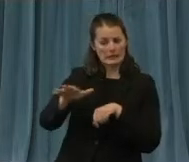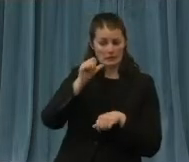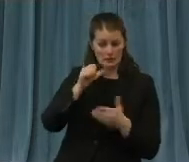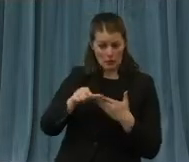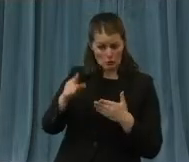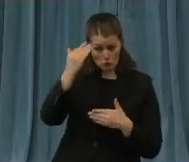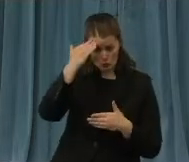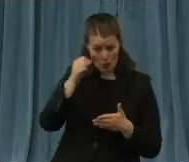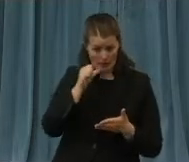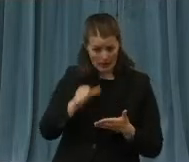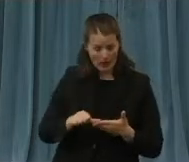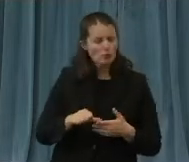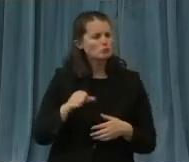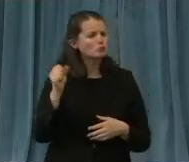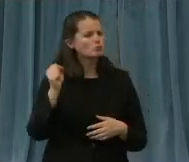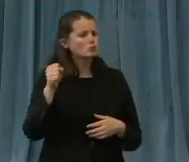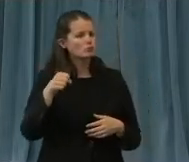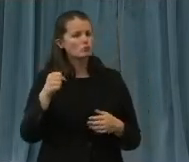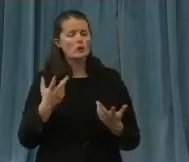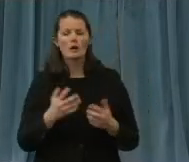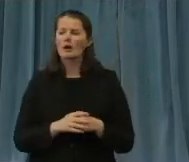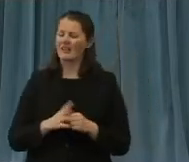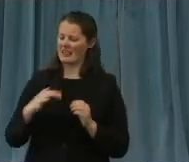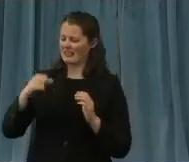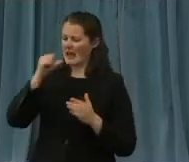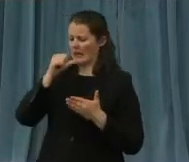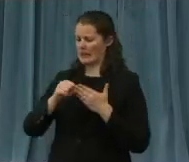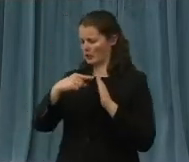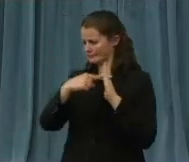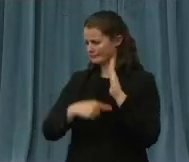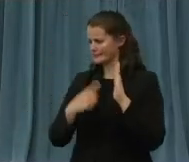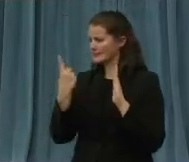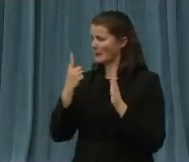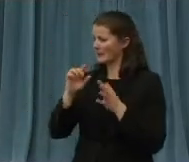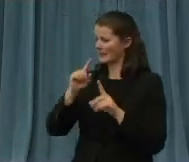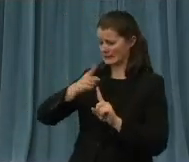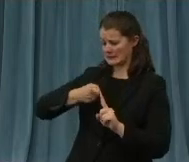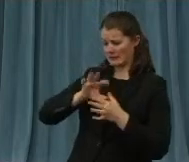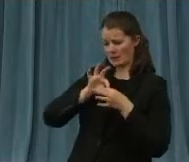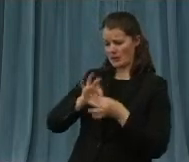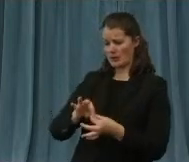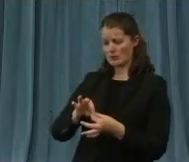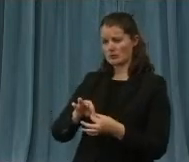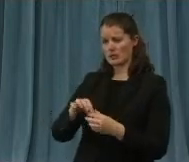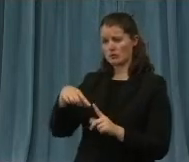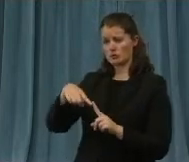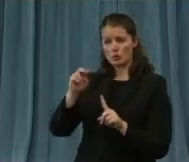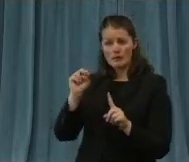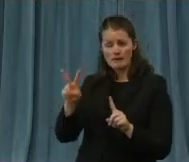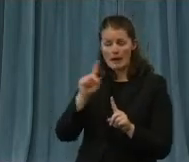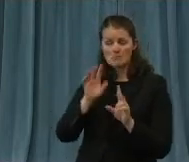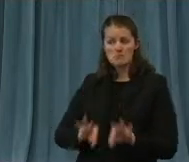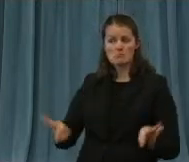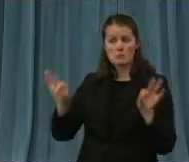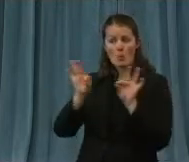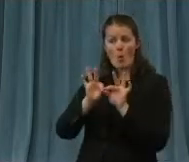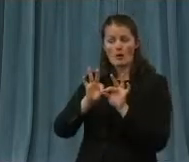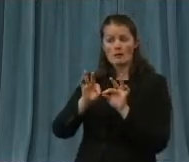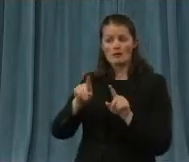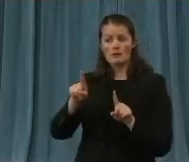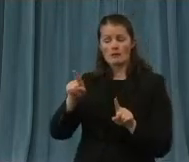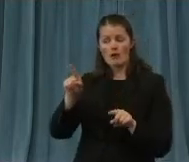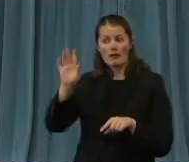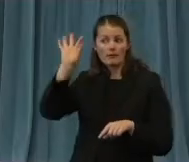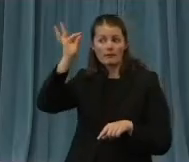money, infrastructure. Is there something in this letter that specifically relates to Nevada that you think is incredibly important that the White House and Congress should